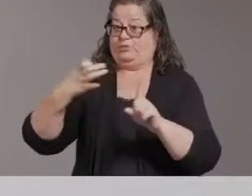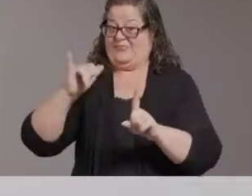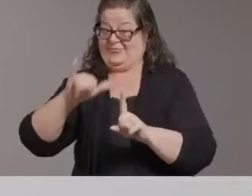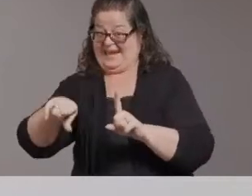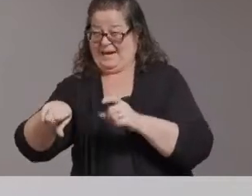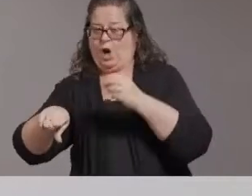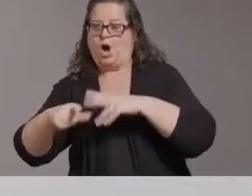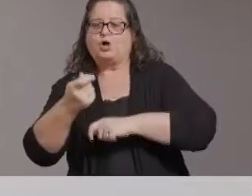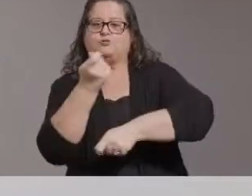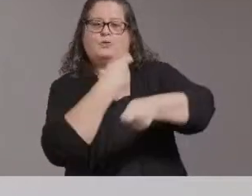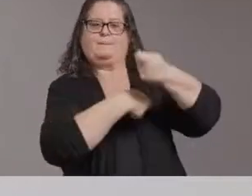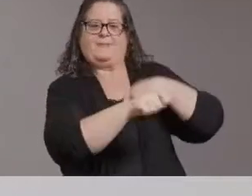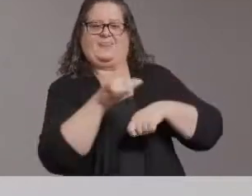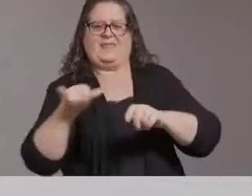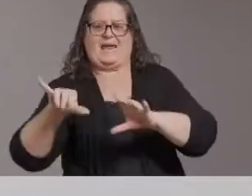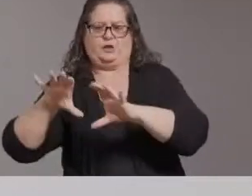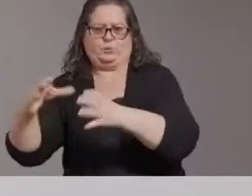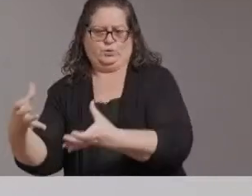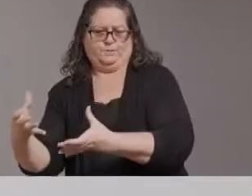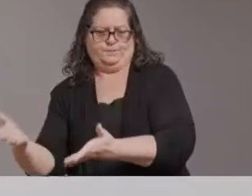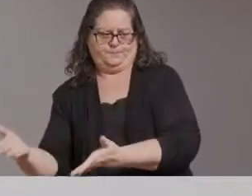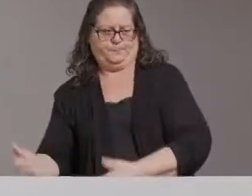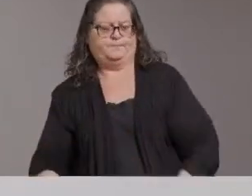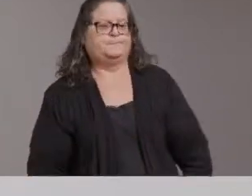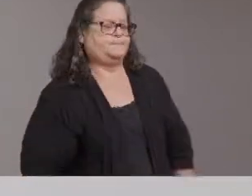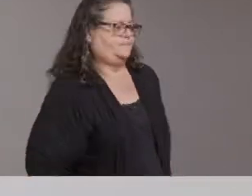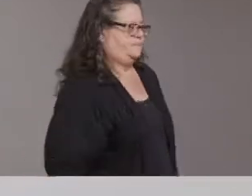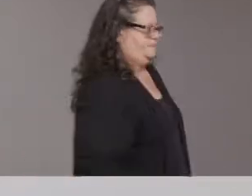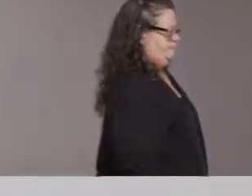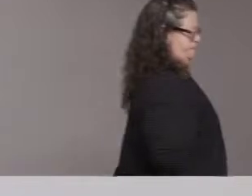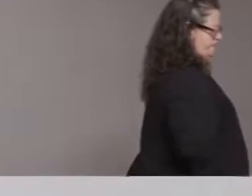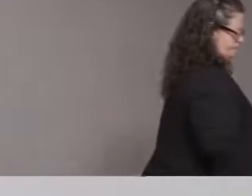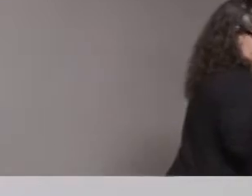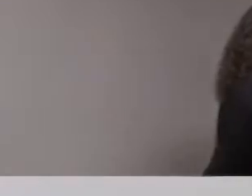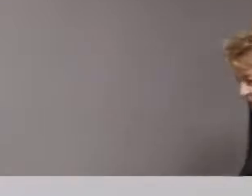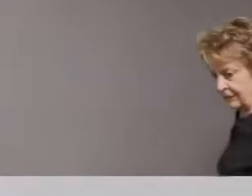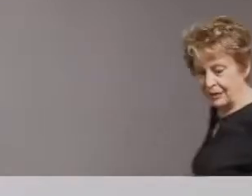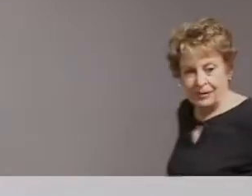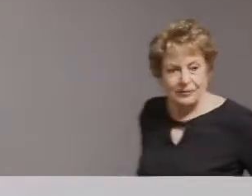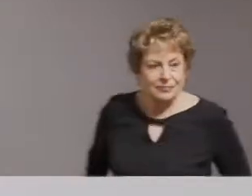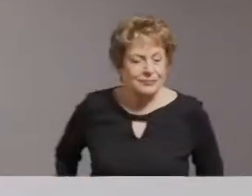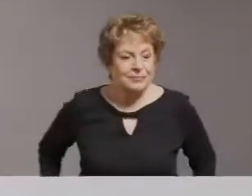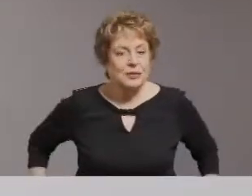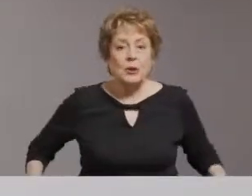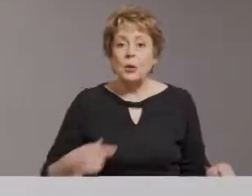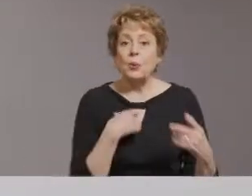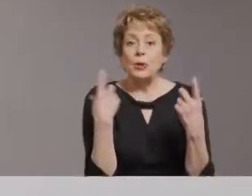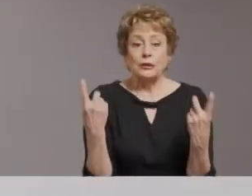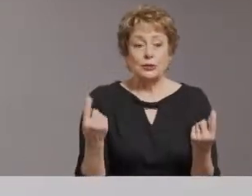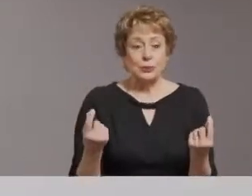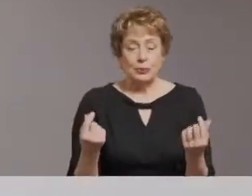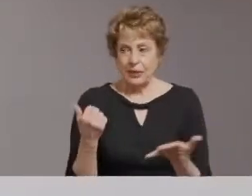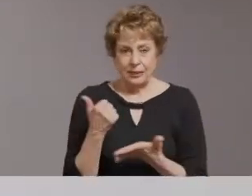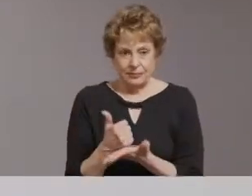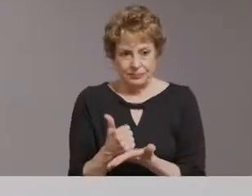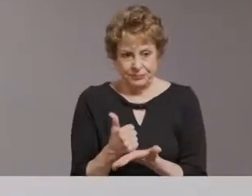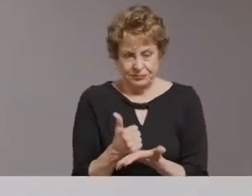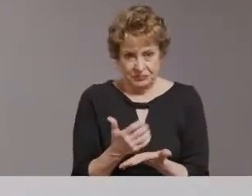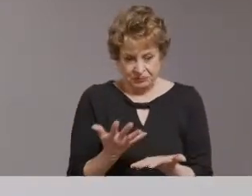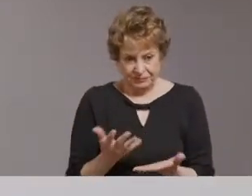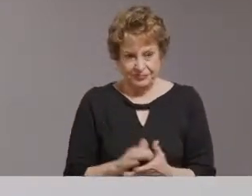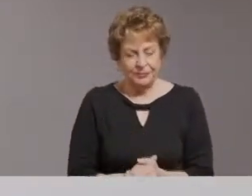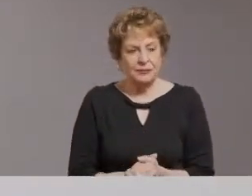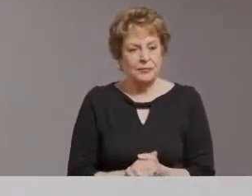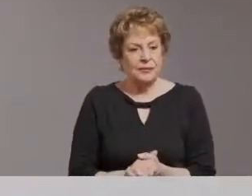existing vaccination sites. What we do is we work with them then to expand those efforts. So they'll still be able to continue to